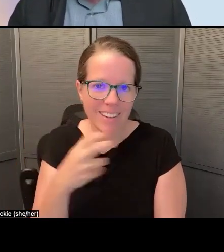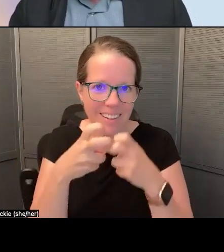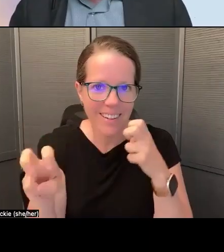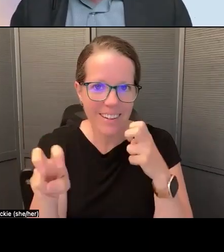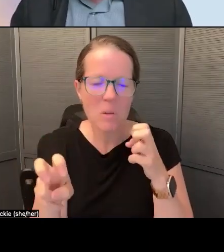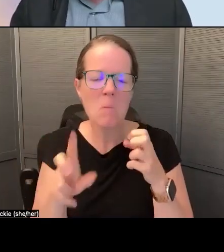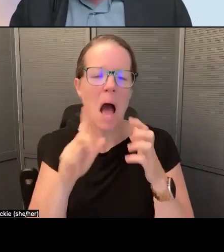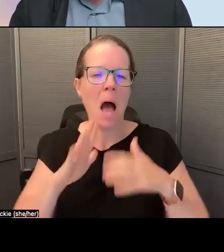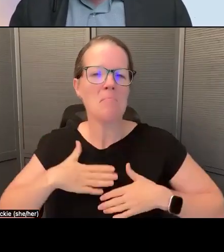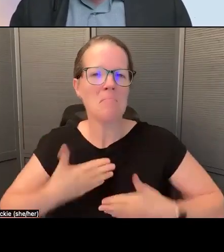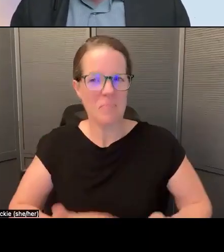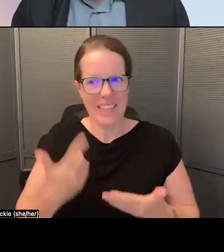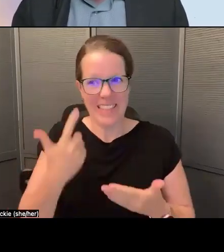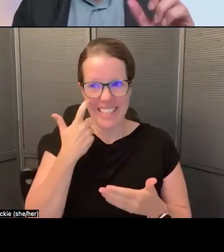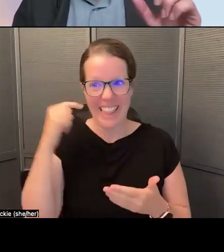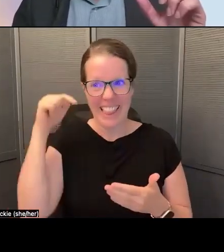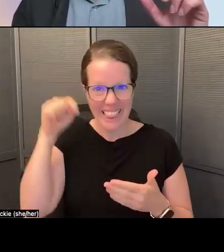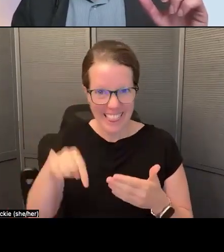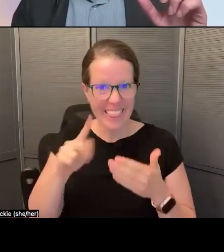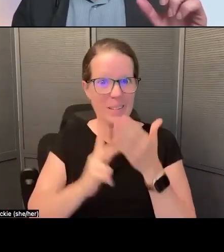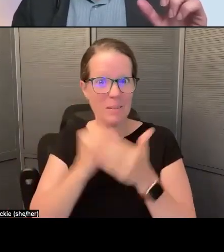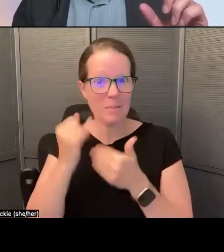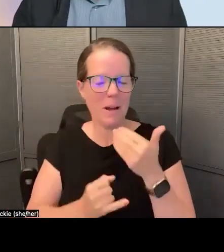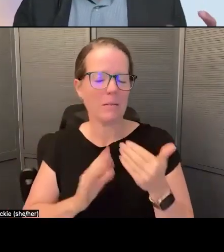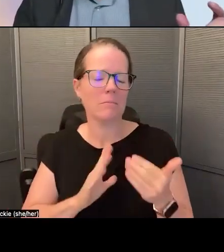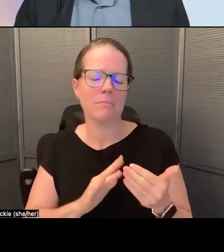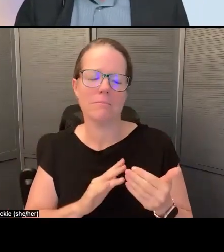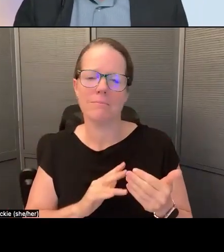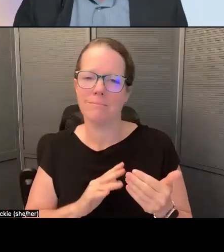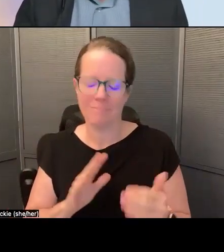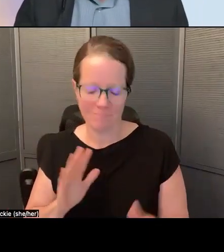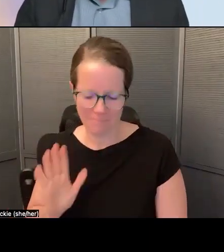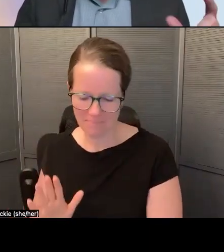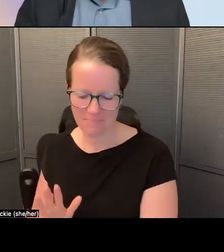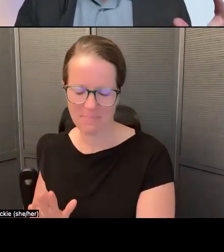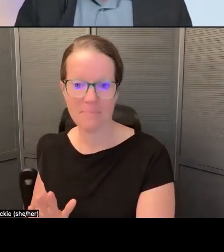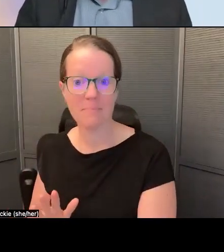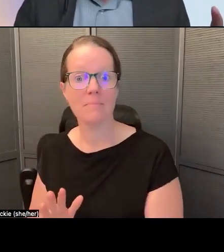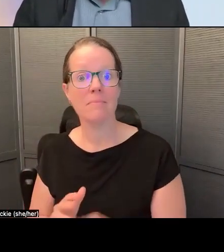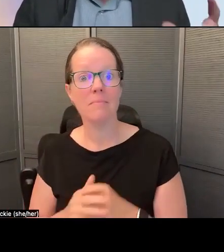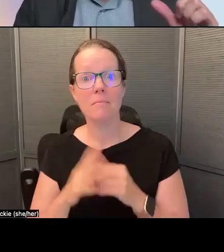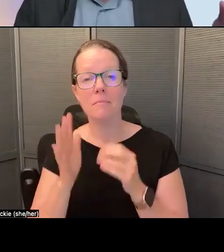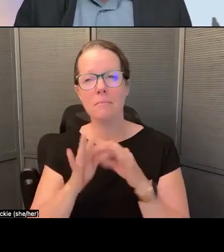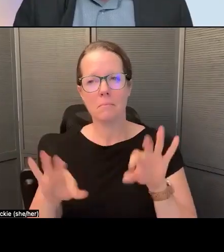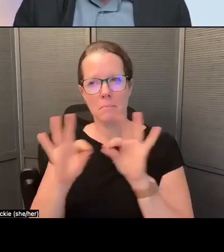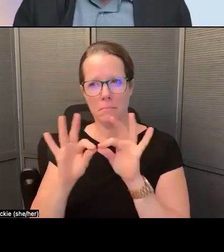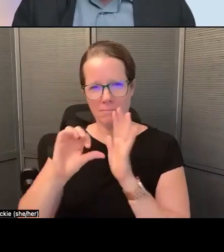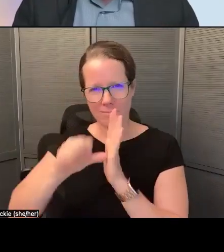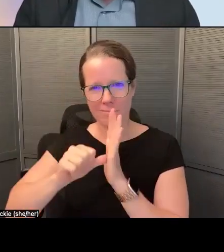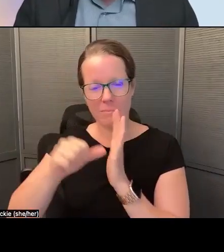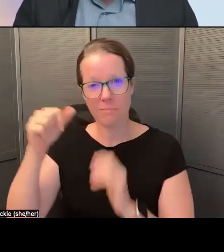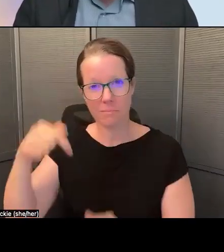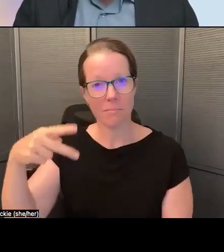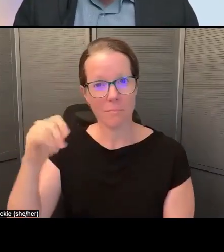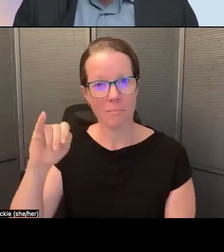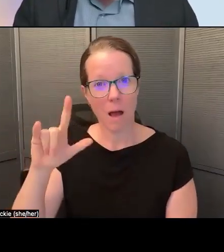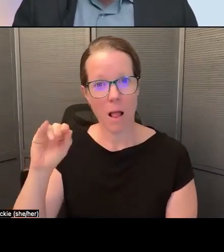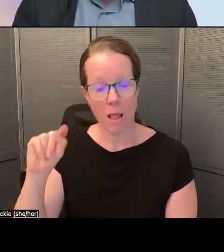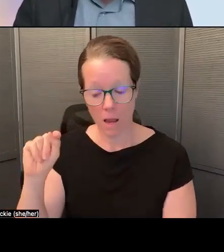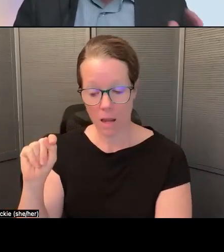pleasure to be involved. And with the importance of this as a pilot, we really wanted to see how things shook out in the